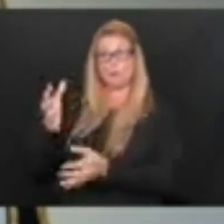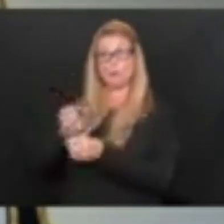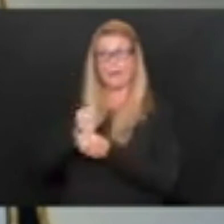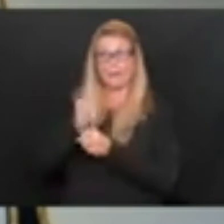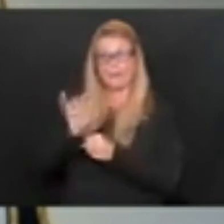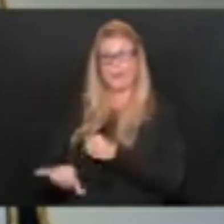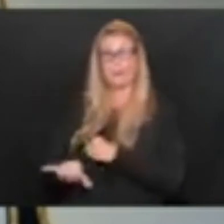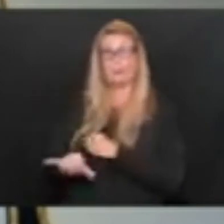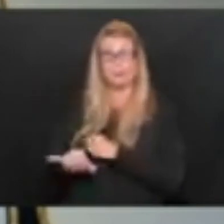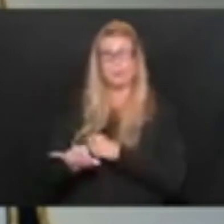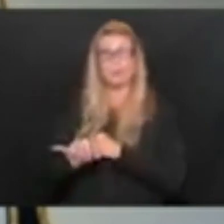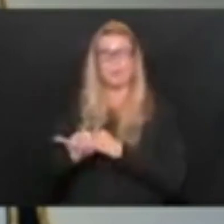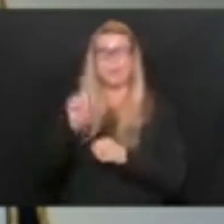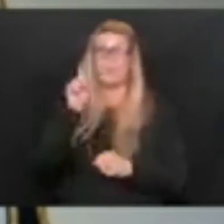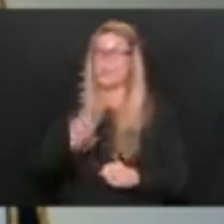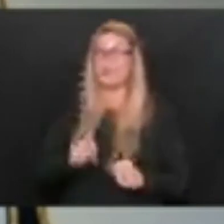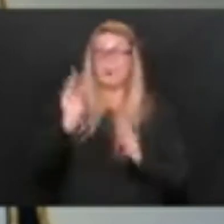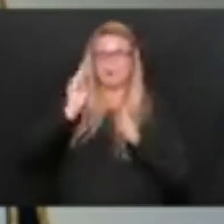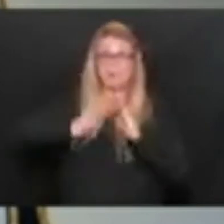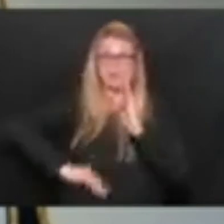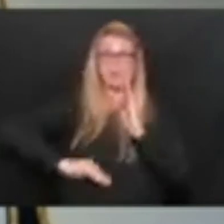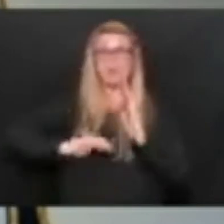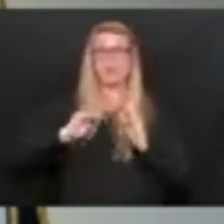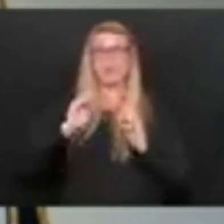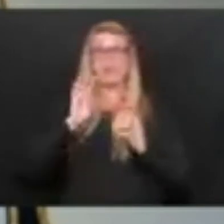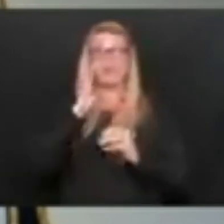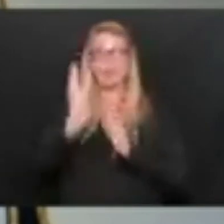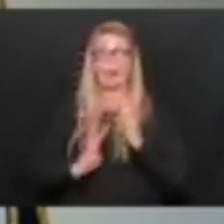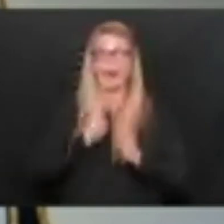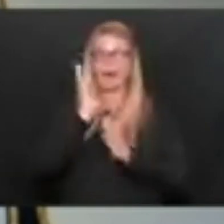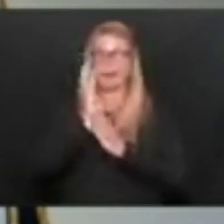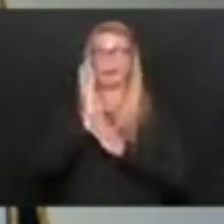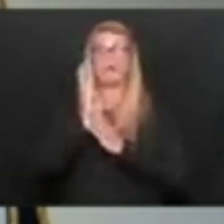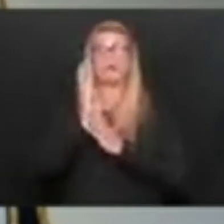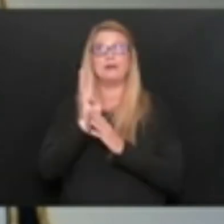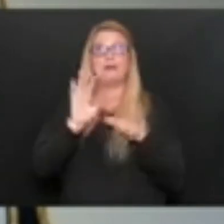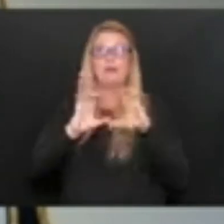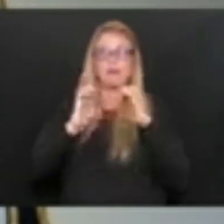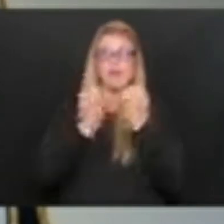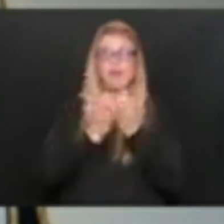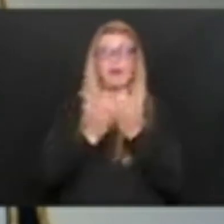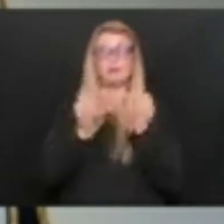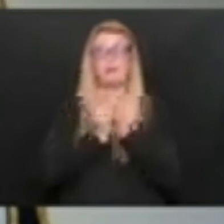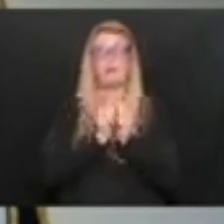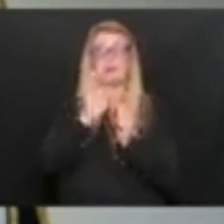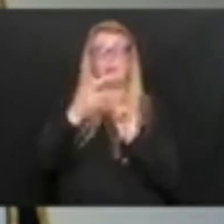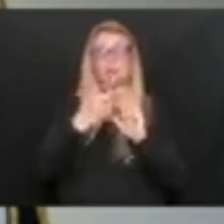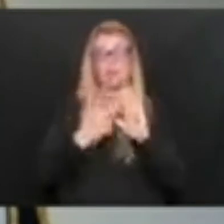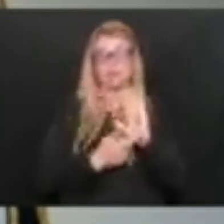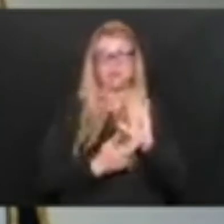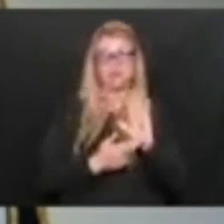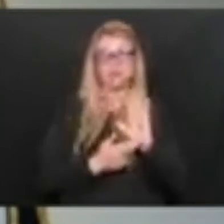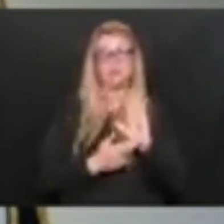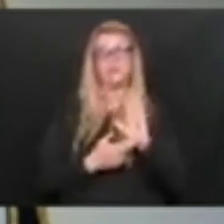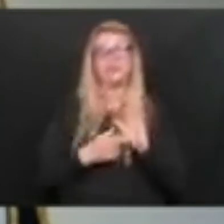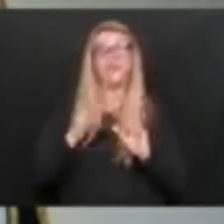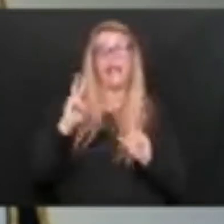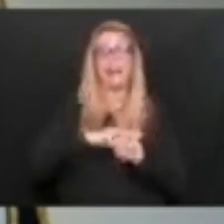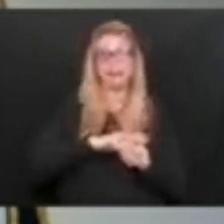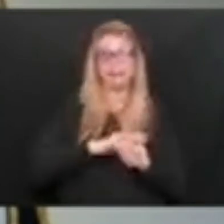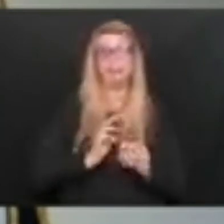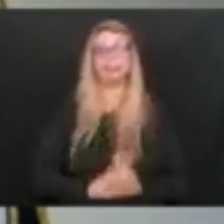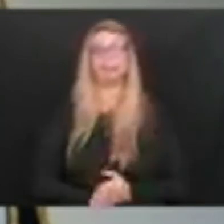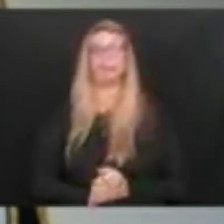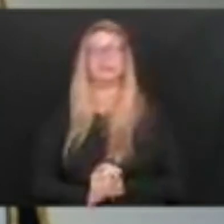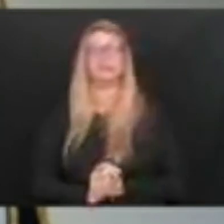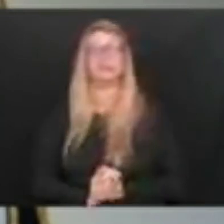cannabis must complete an approved 4-hour course along with registration application. There